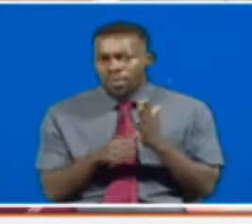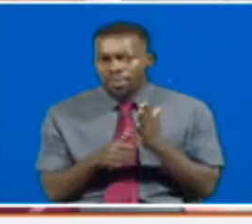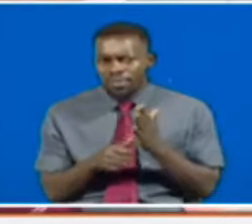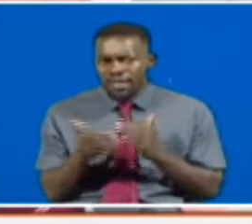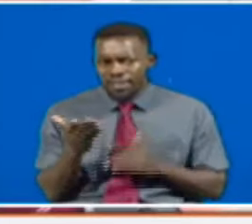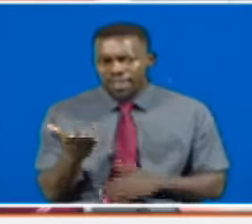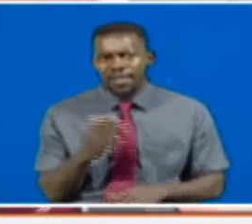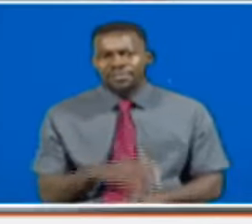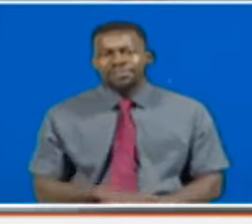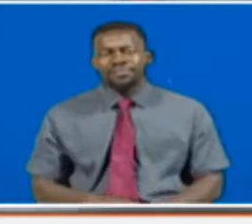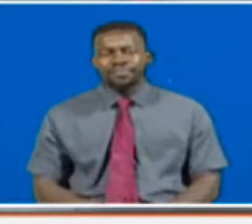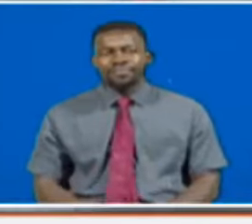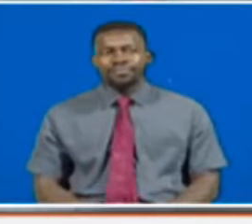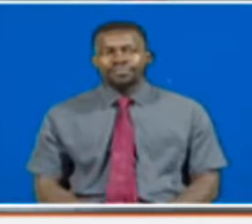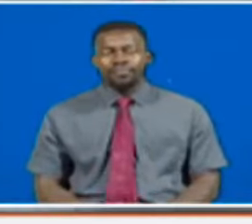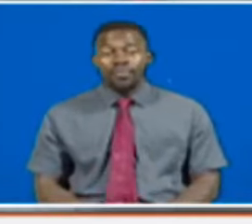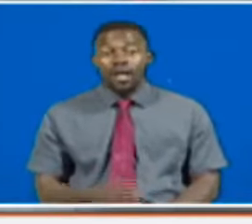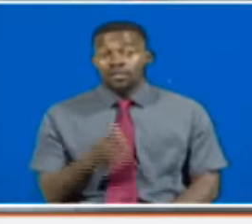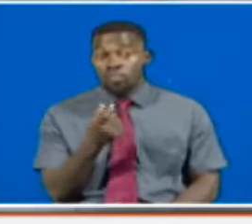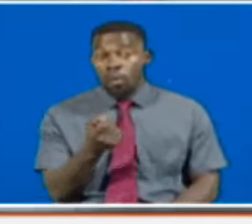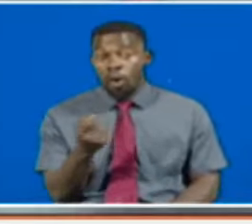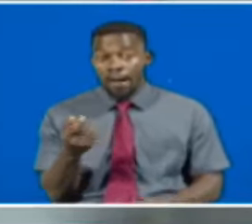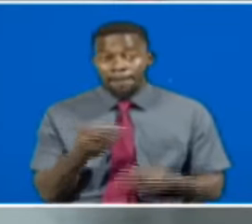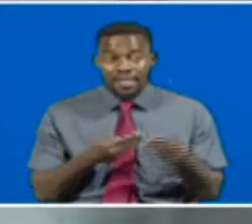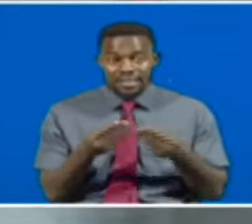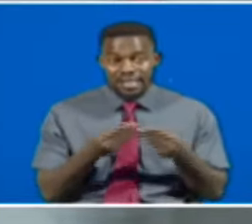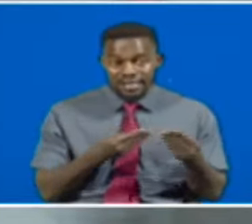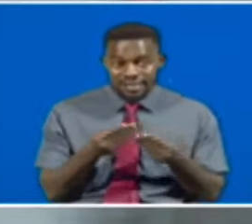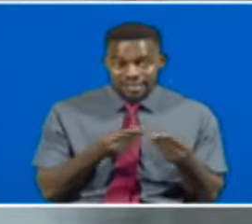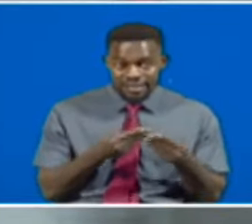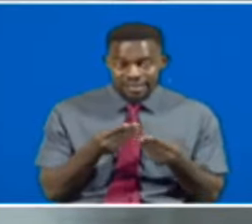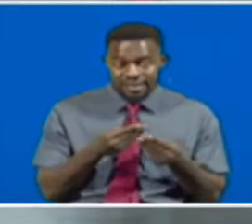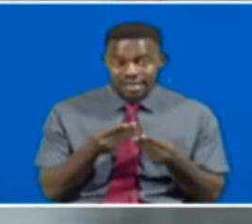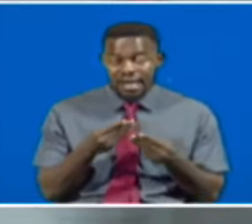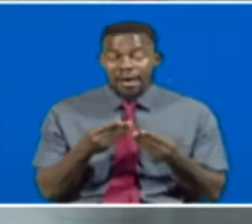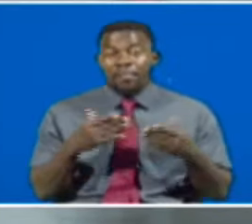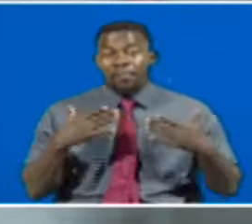Small-scale traders and importers can now breathe a sigh of relief.